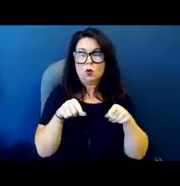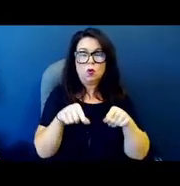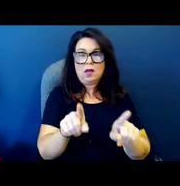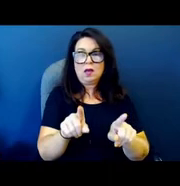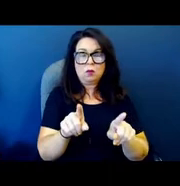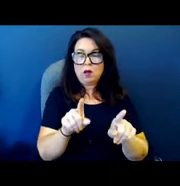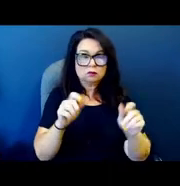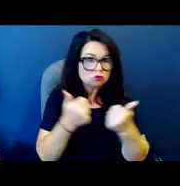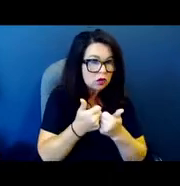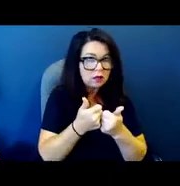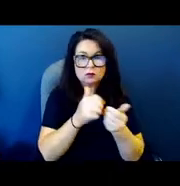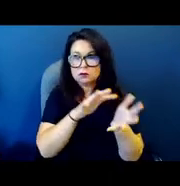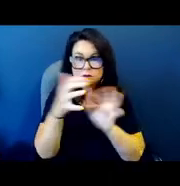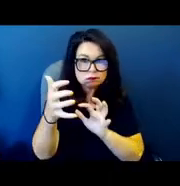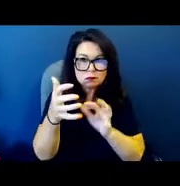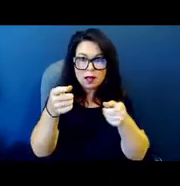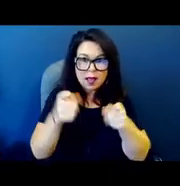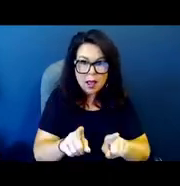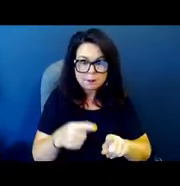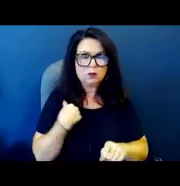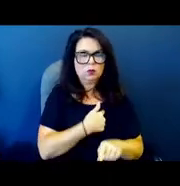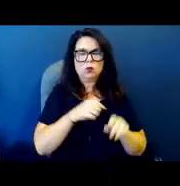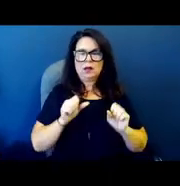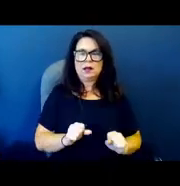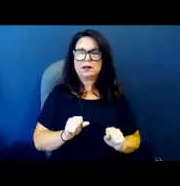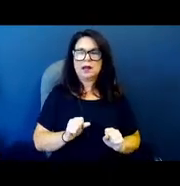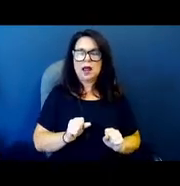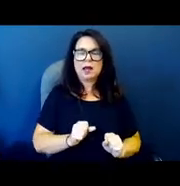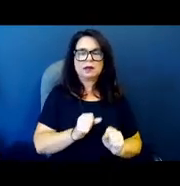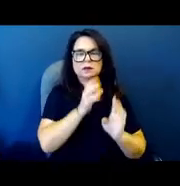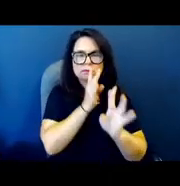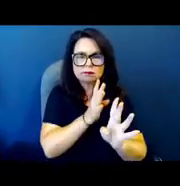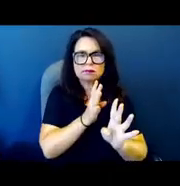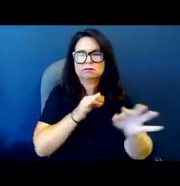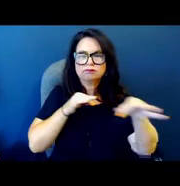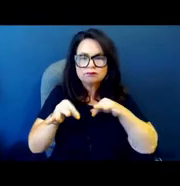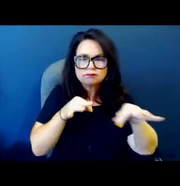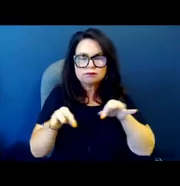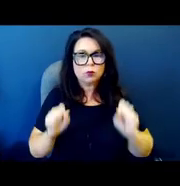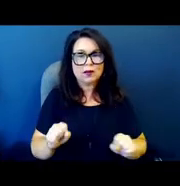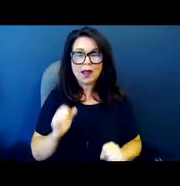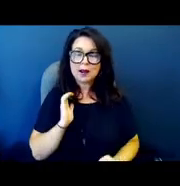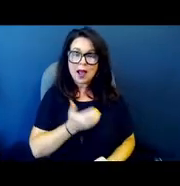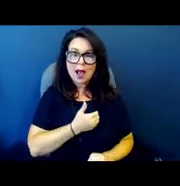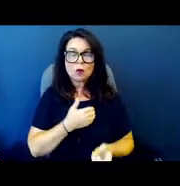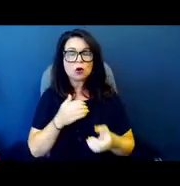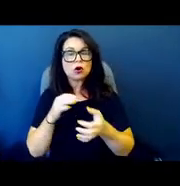can speak up about it. And similarly, our allies need to be educated, because we